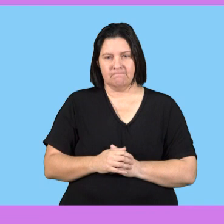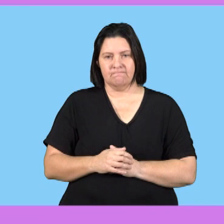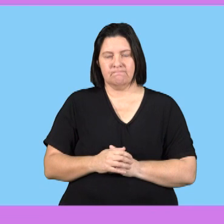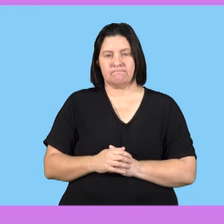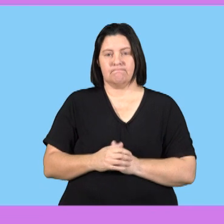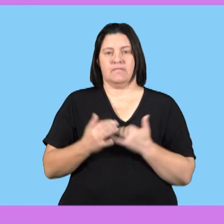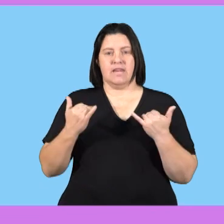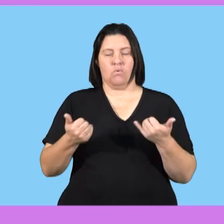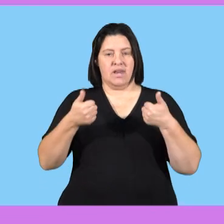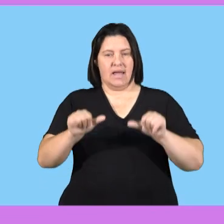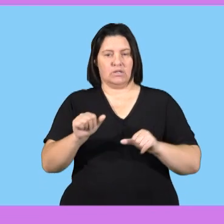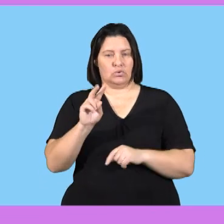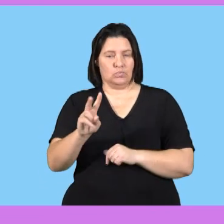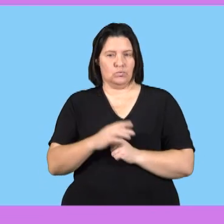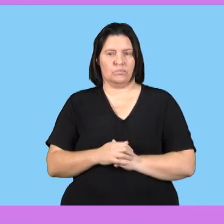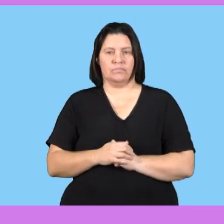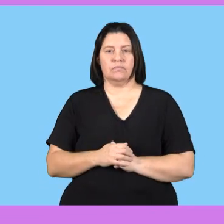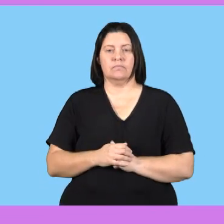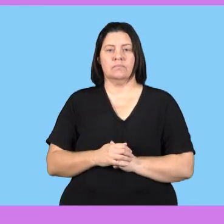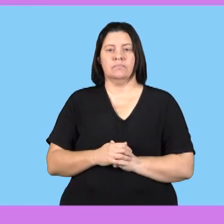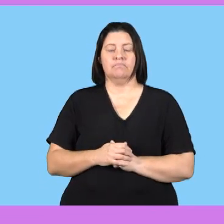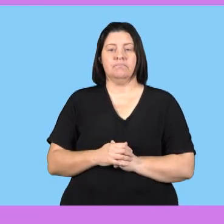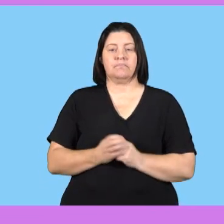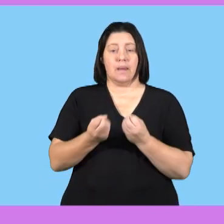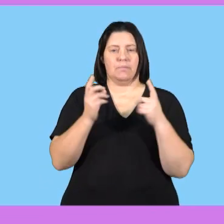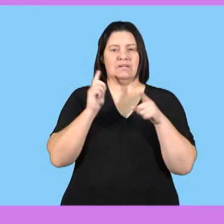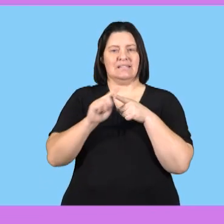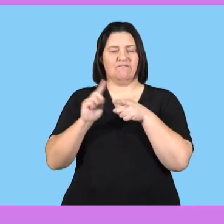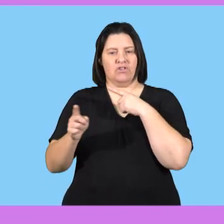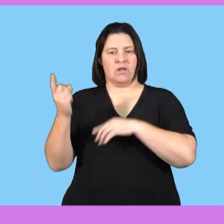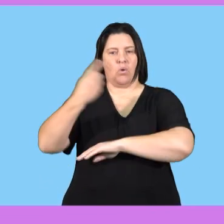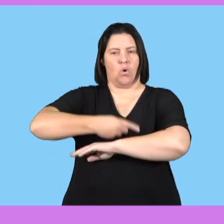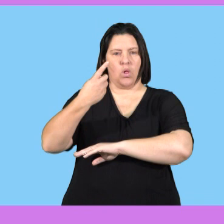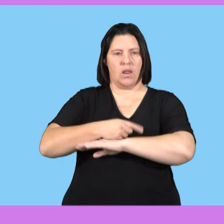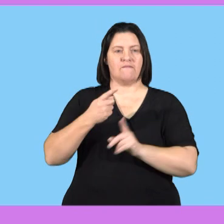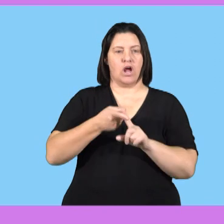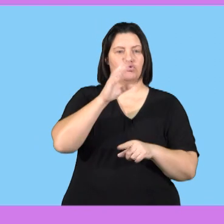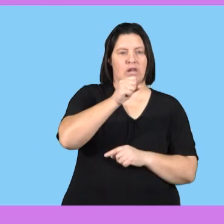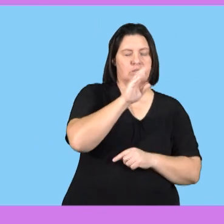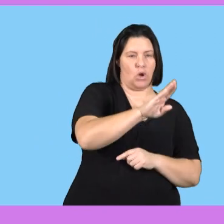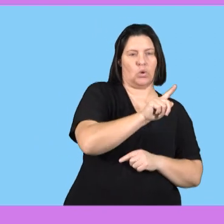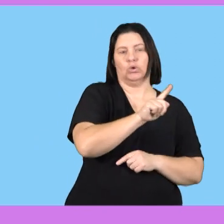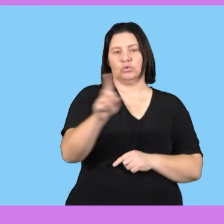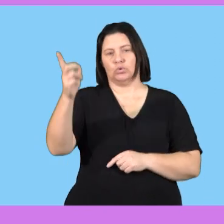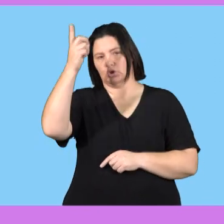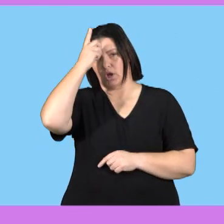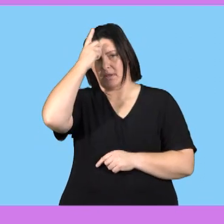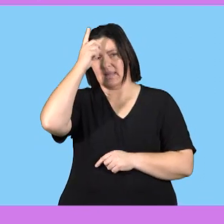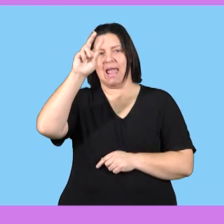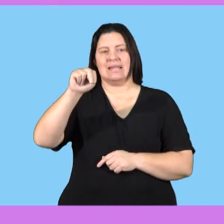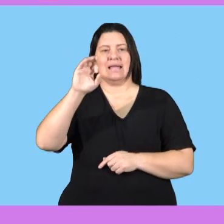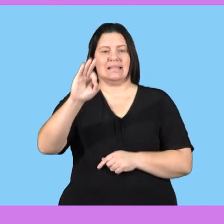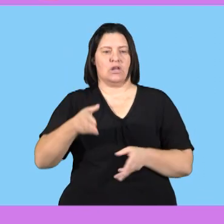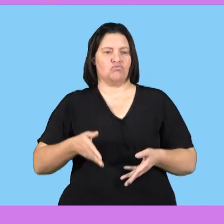All right. Then question number 2. How many different toll gates are there between Johannesburg and Durban along